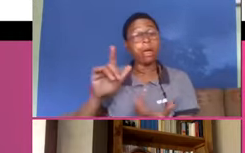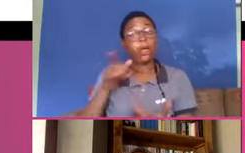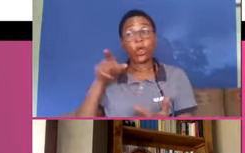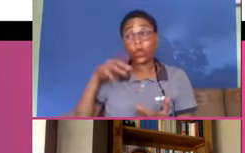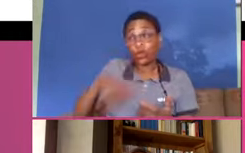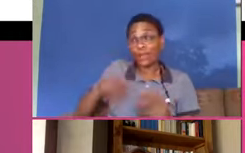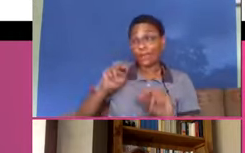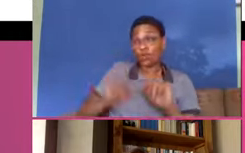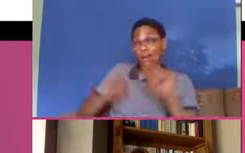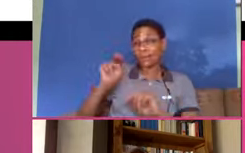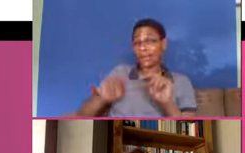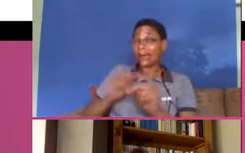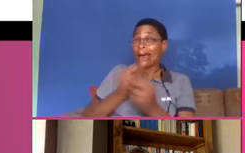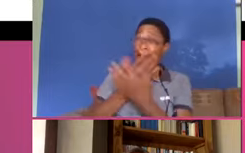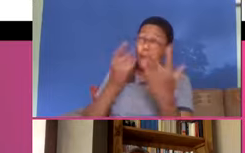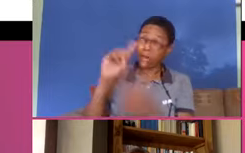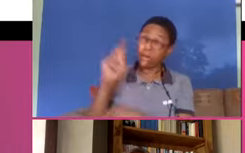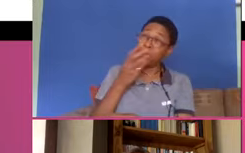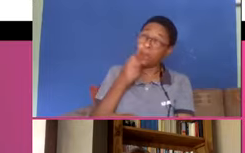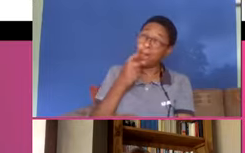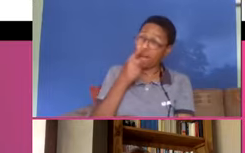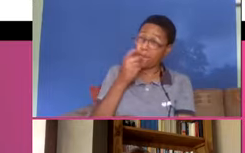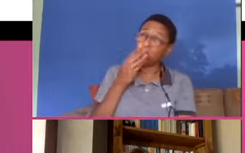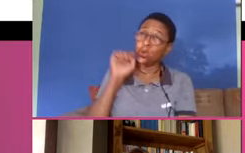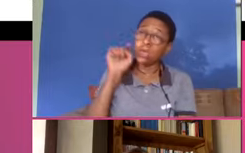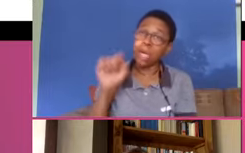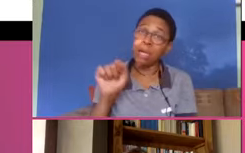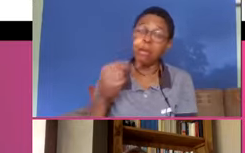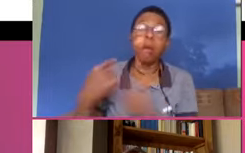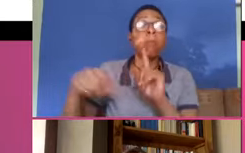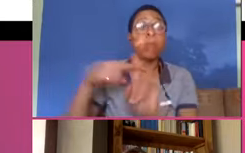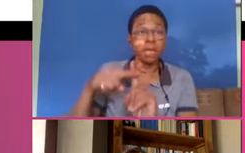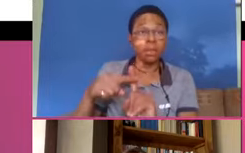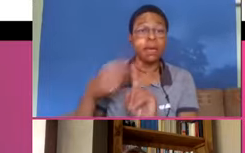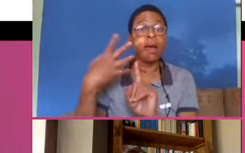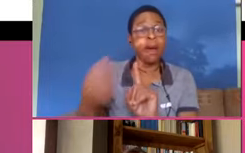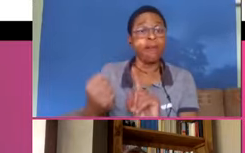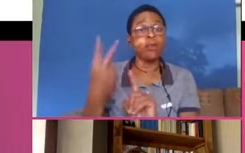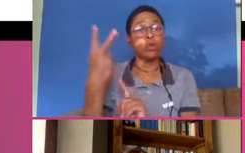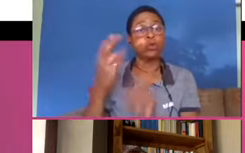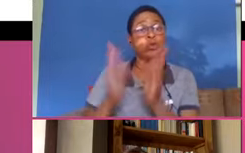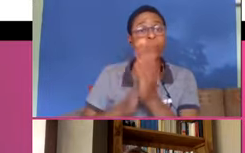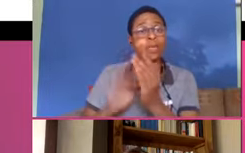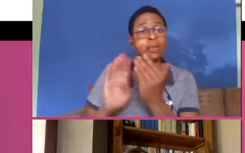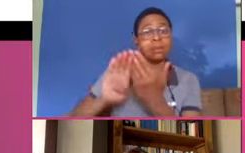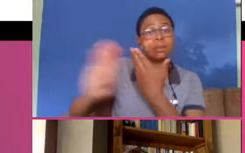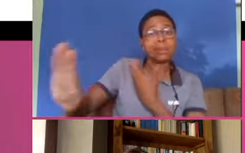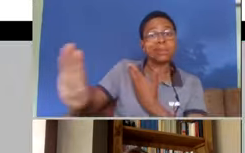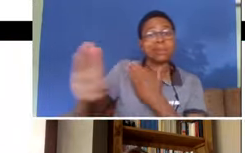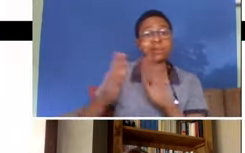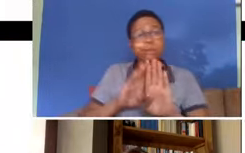any space to be used and appropriately managing this to maintain social distancing.